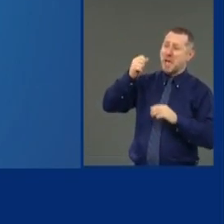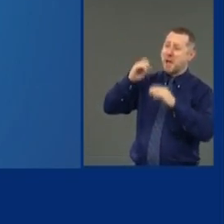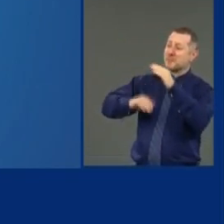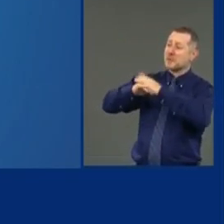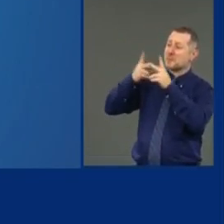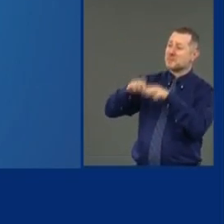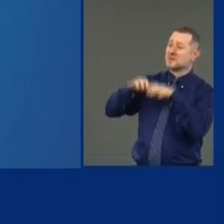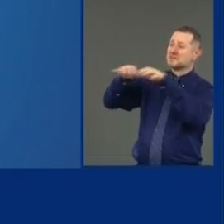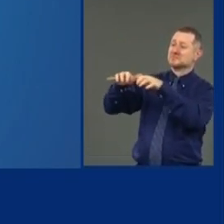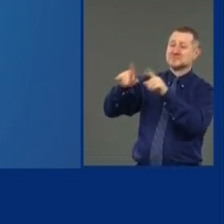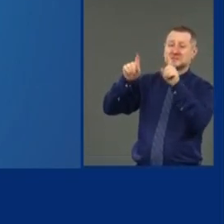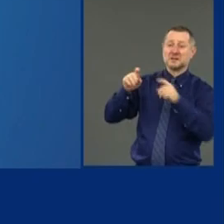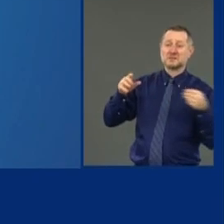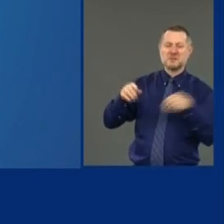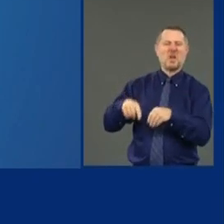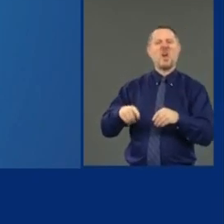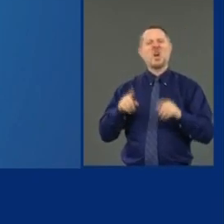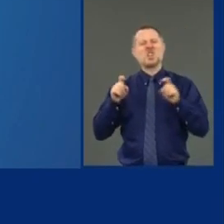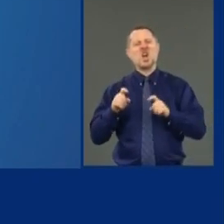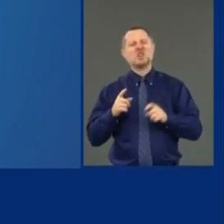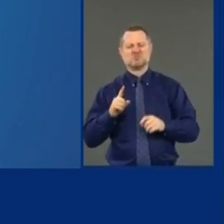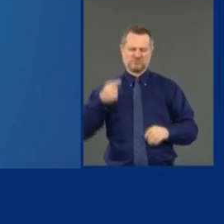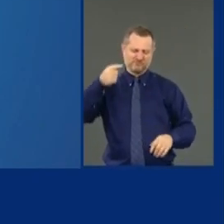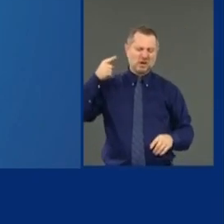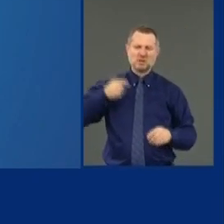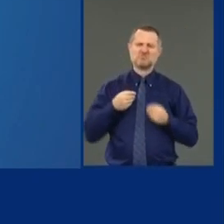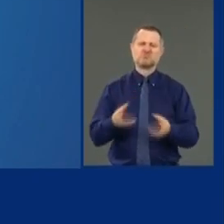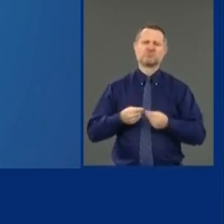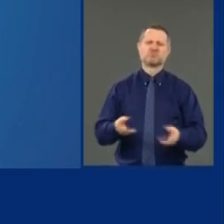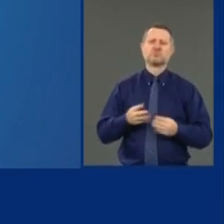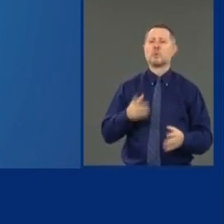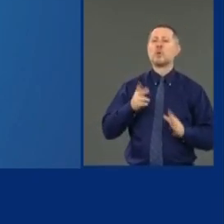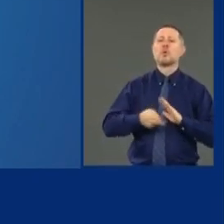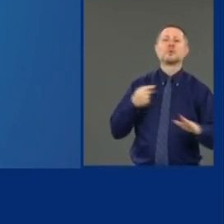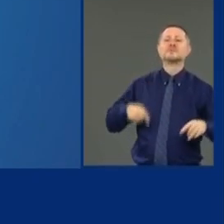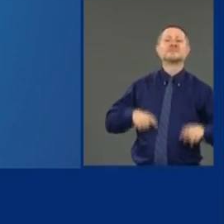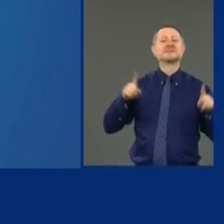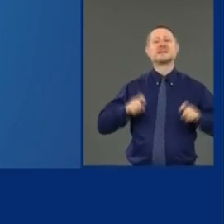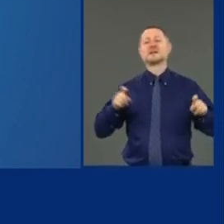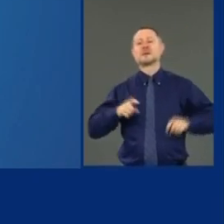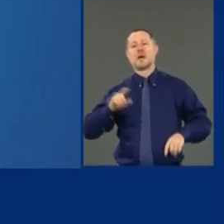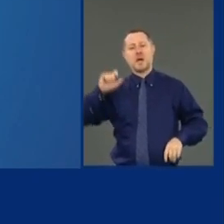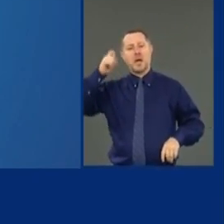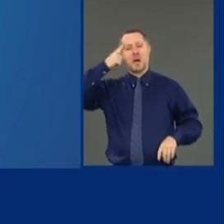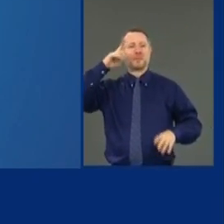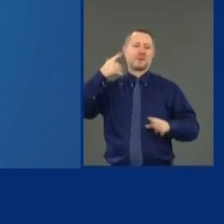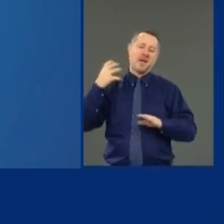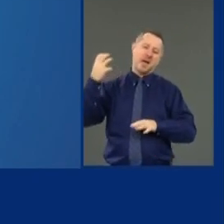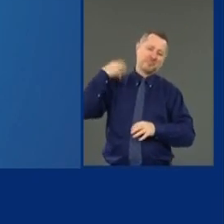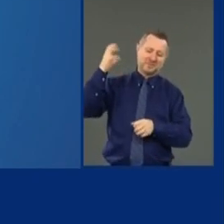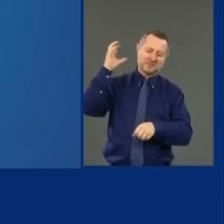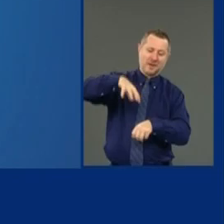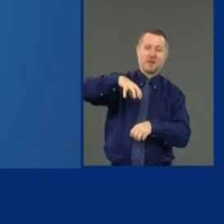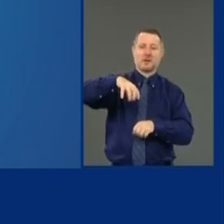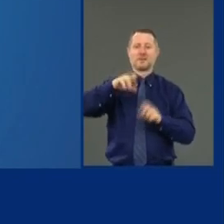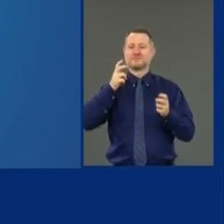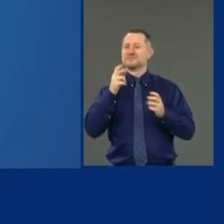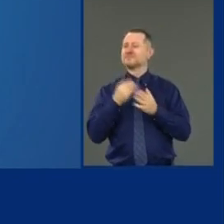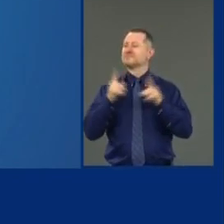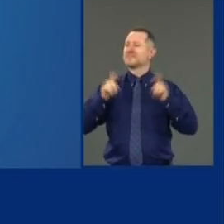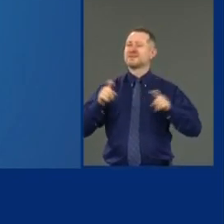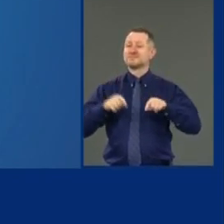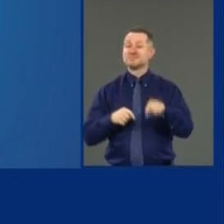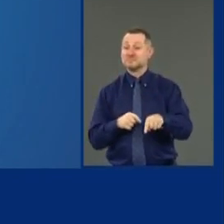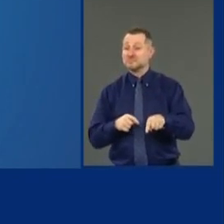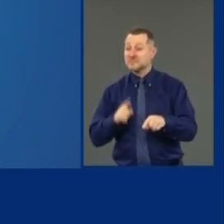the testing capital. When you do that many tests, you can target exactly where